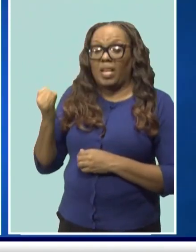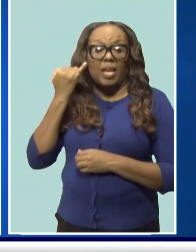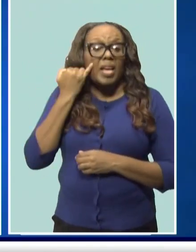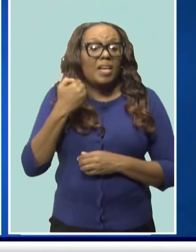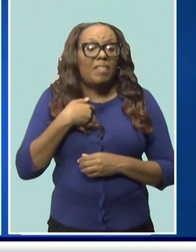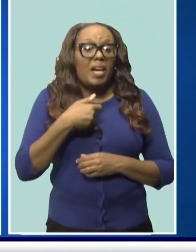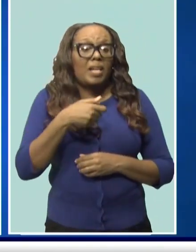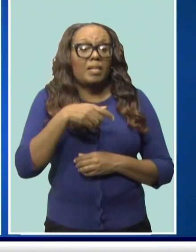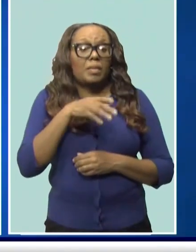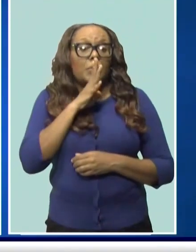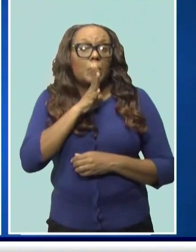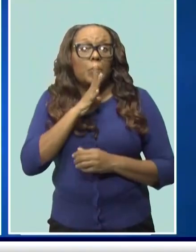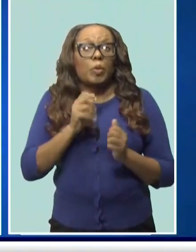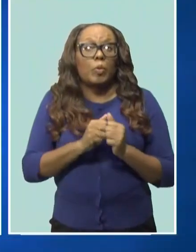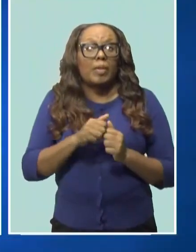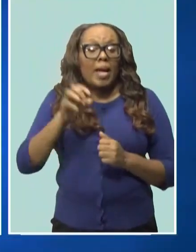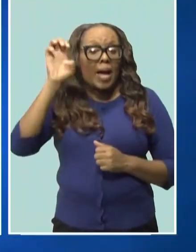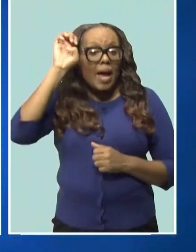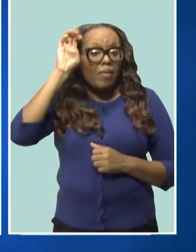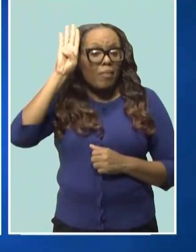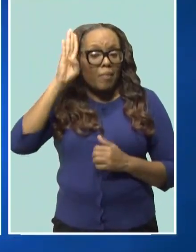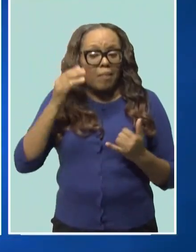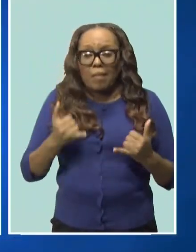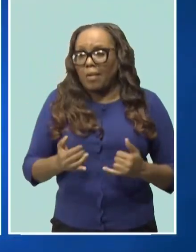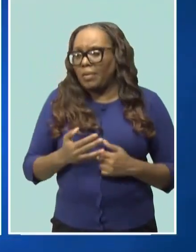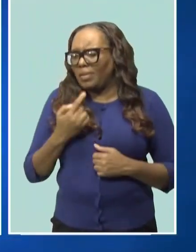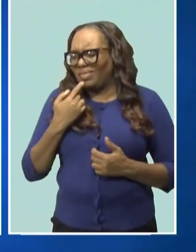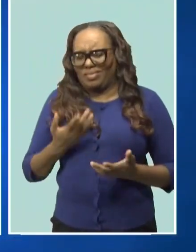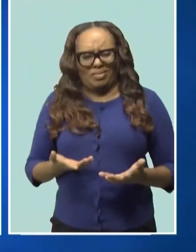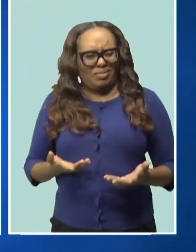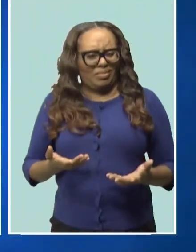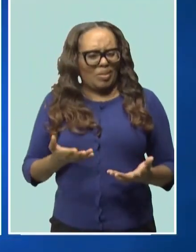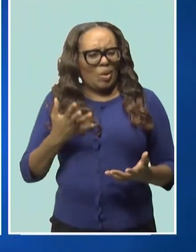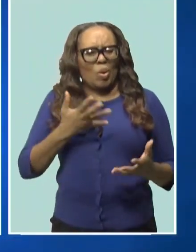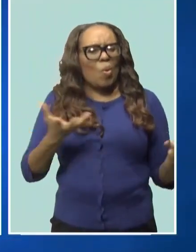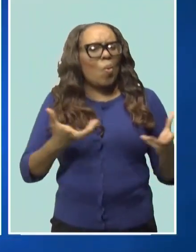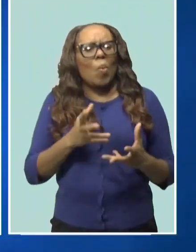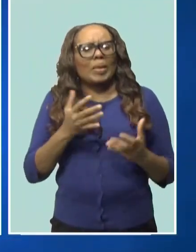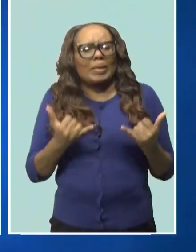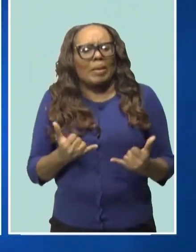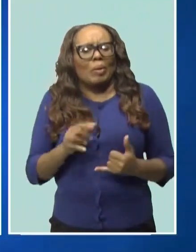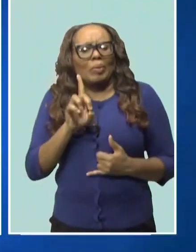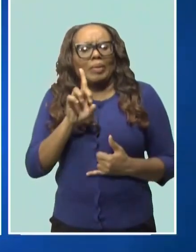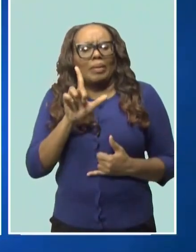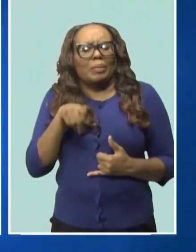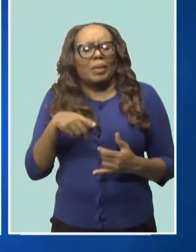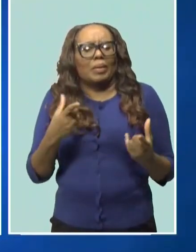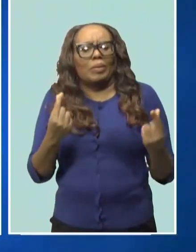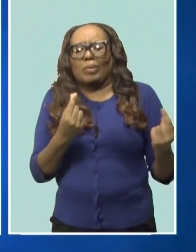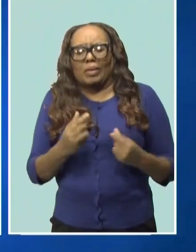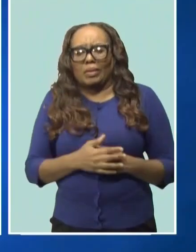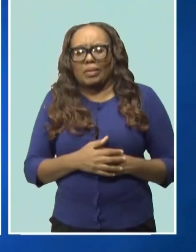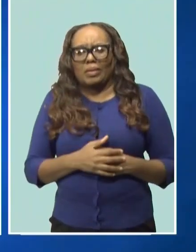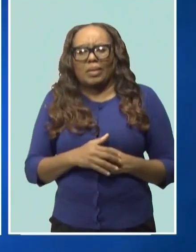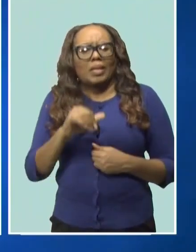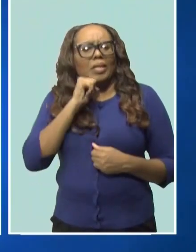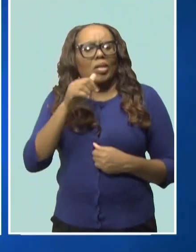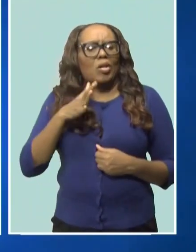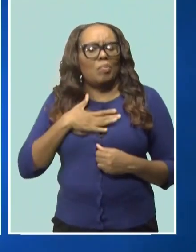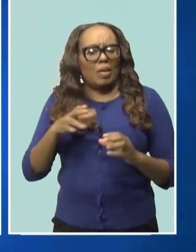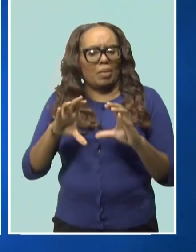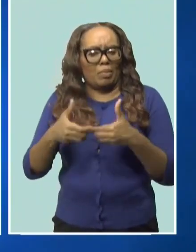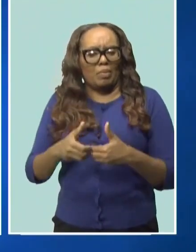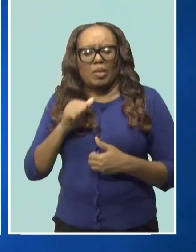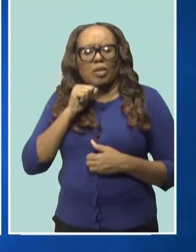in my name, but their actions bear no resemblance to the ethos of the party in which I started. I believe strongly those are the